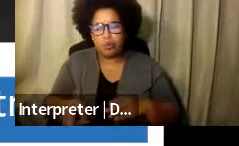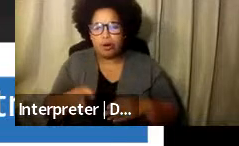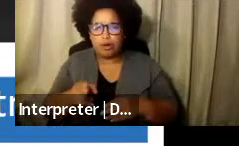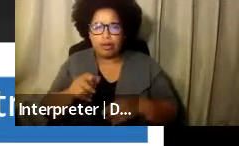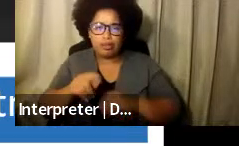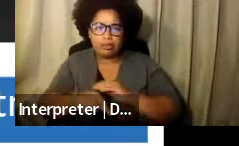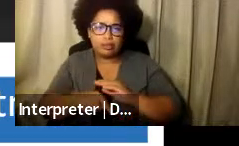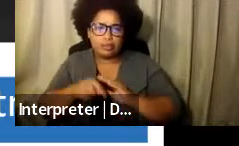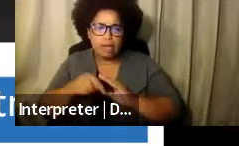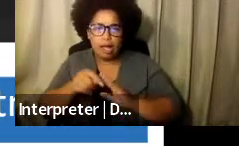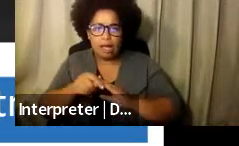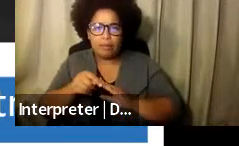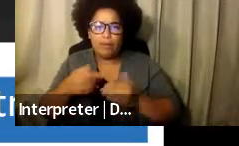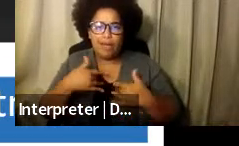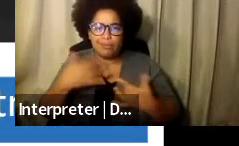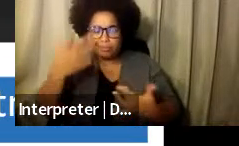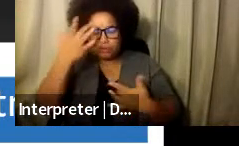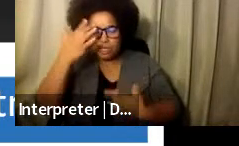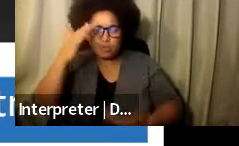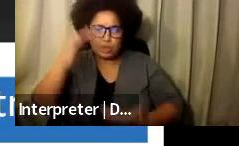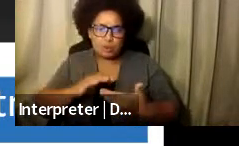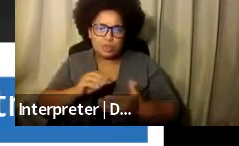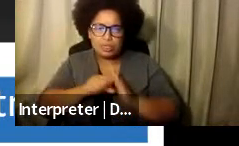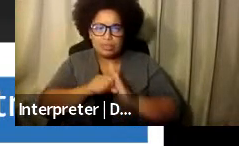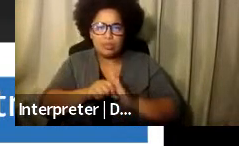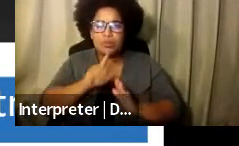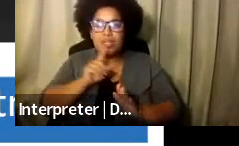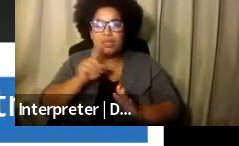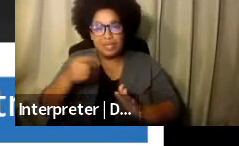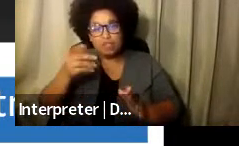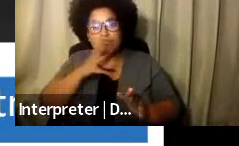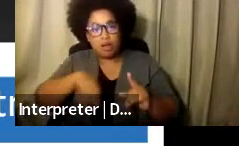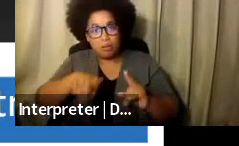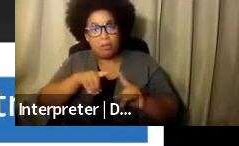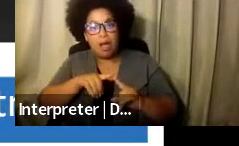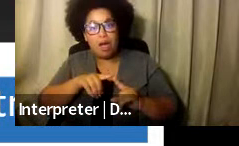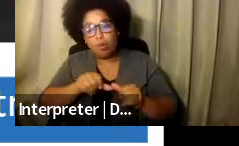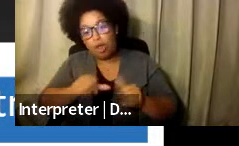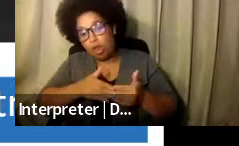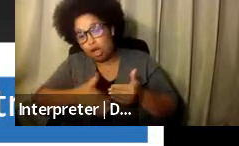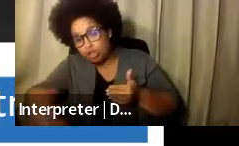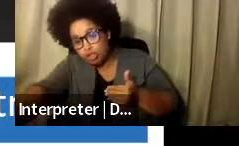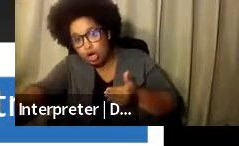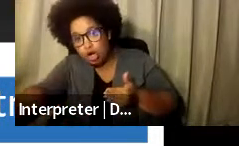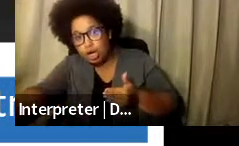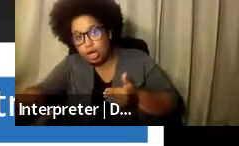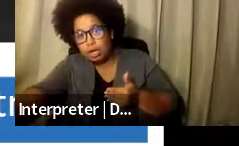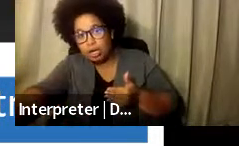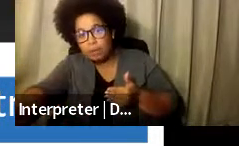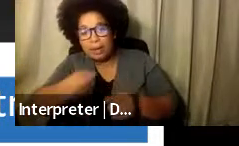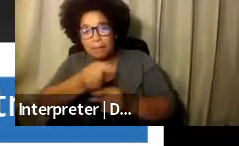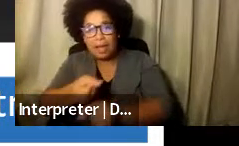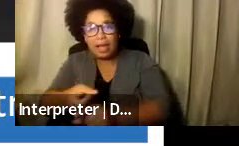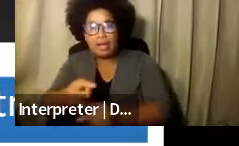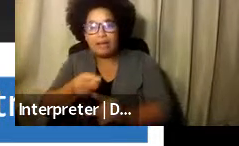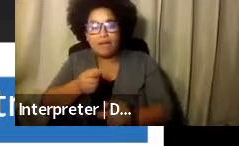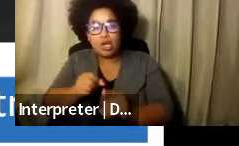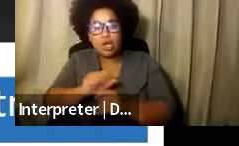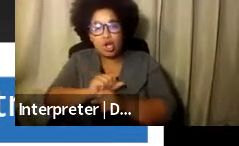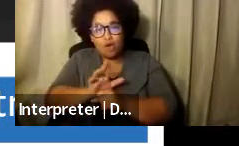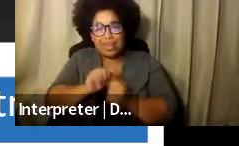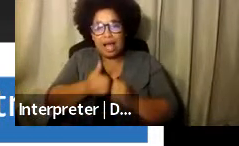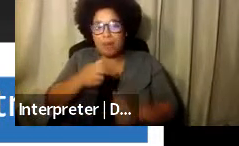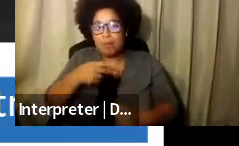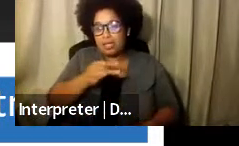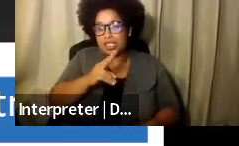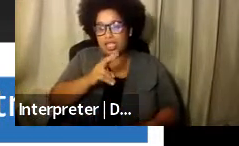reduce symptoms or whatever. But really, we need to be talking about the long-term downstream effects of COVID and how